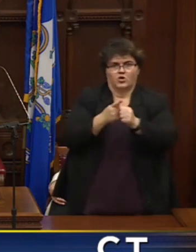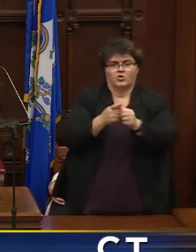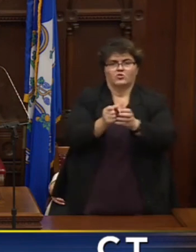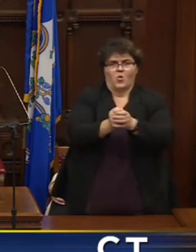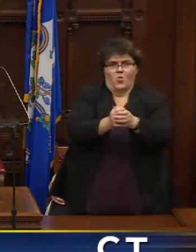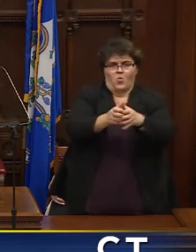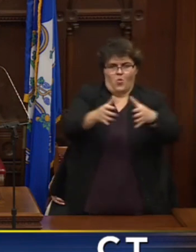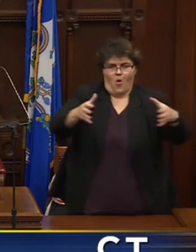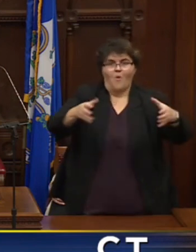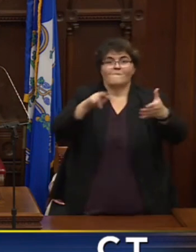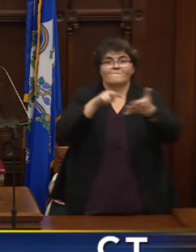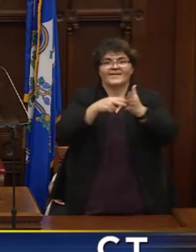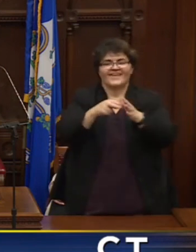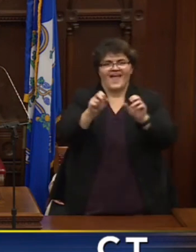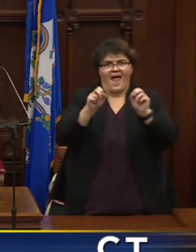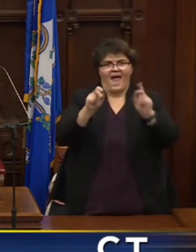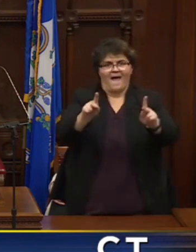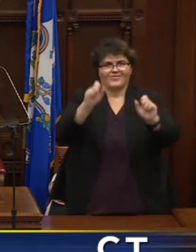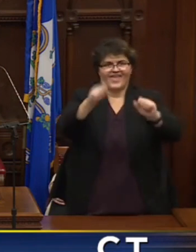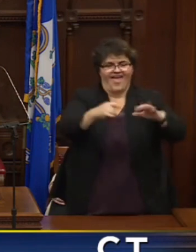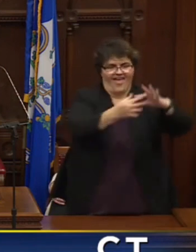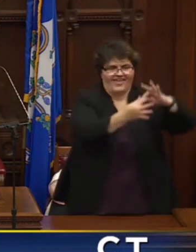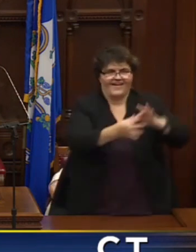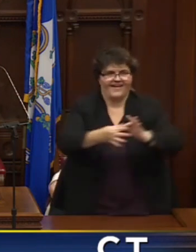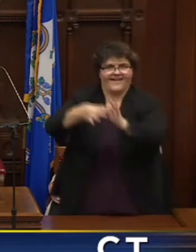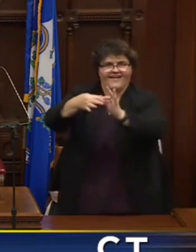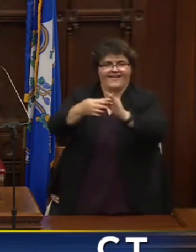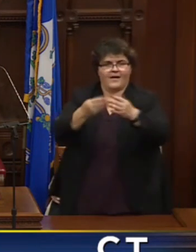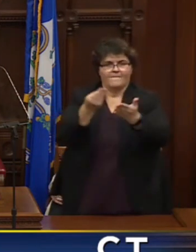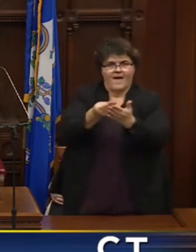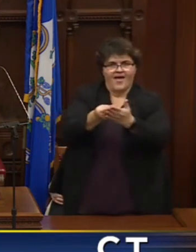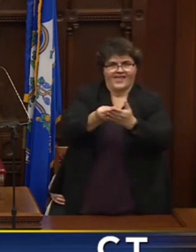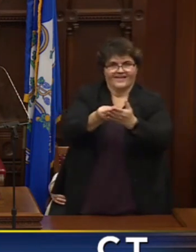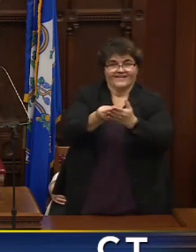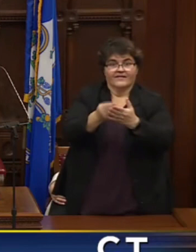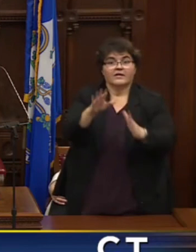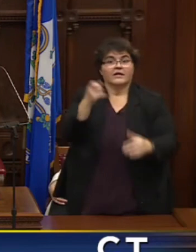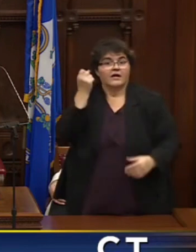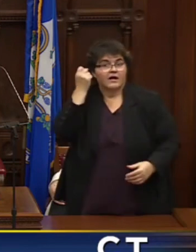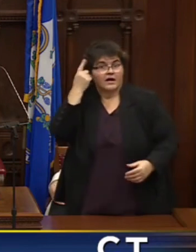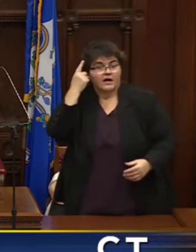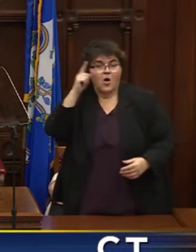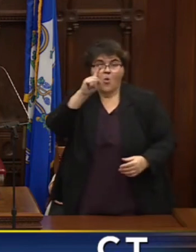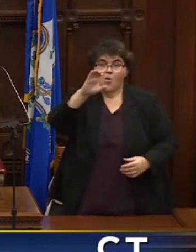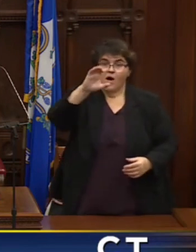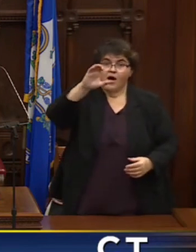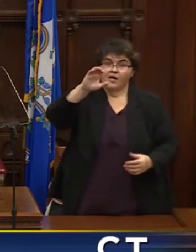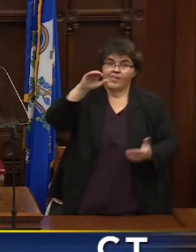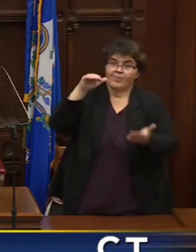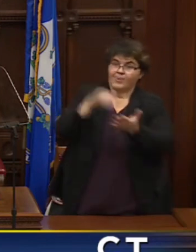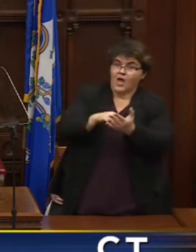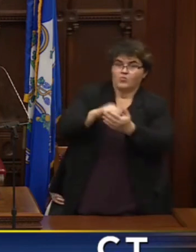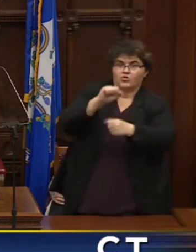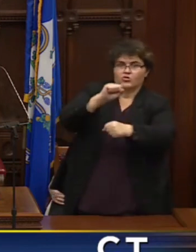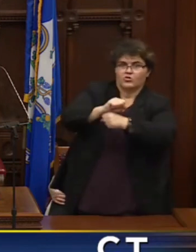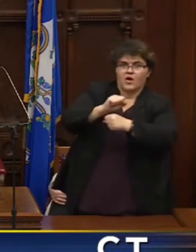have 100,000 jobs right now going begging in our state. Why is that? One, a smaller